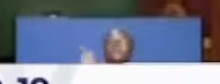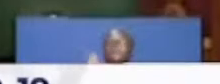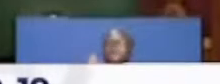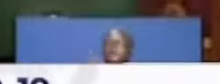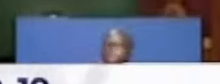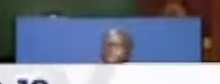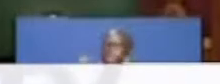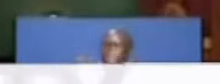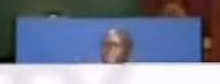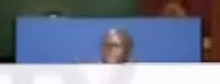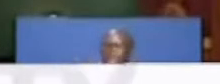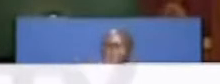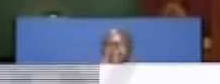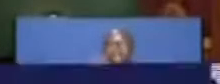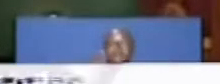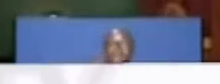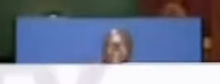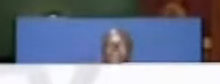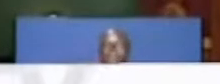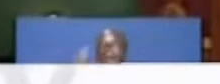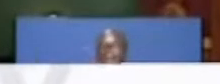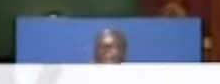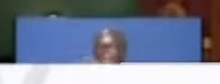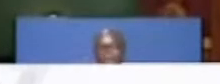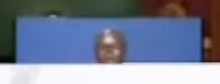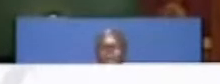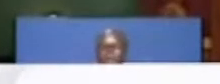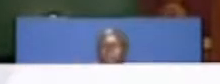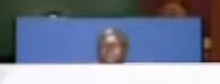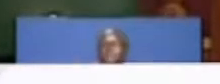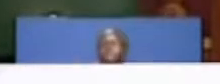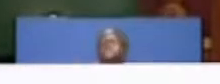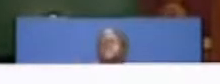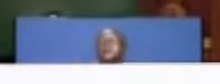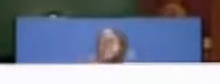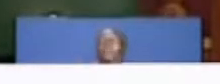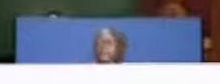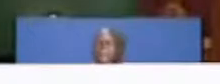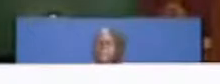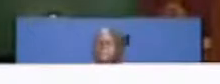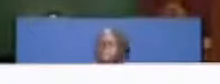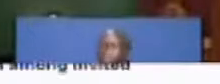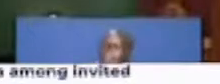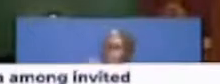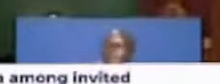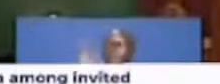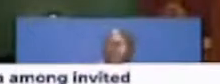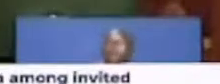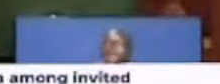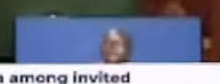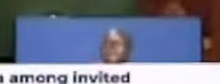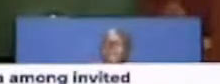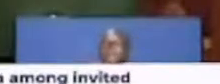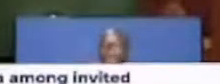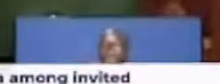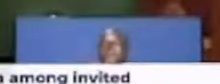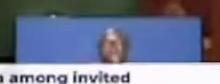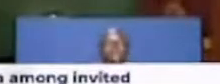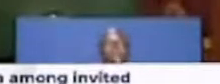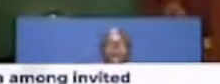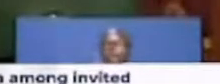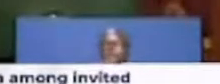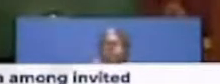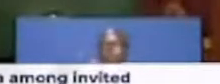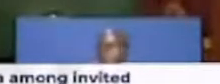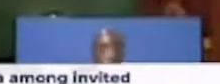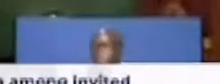various dams and other integrated community projects that will increase water supply. supply to vulnerable communities. In the